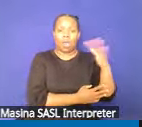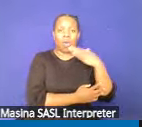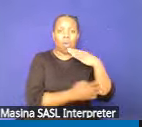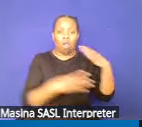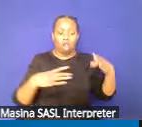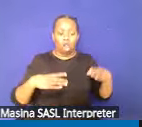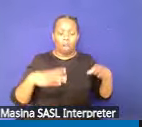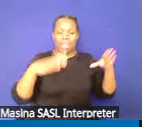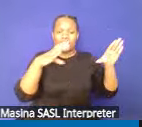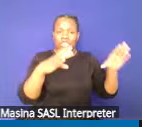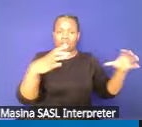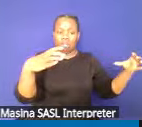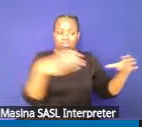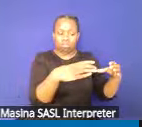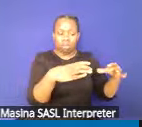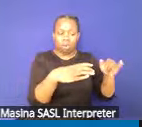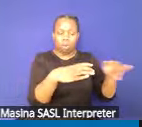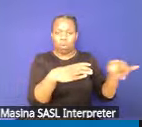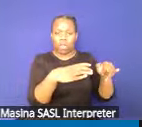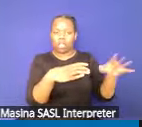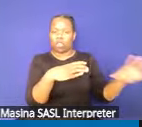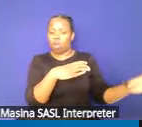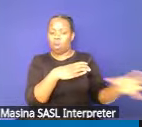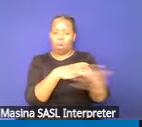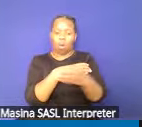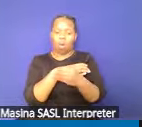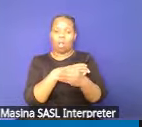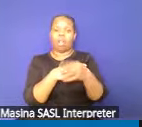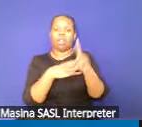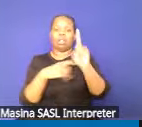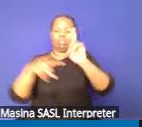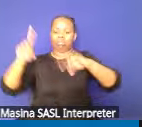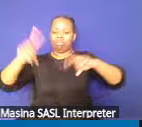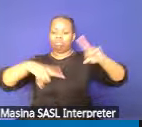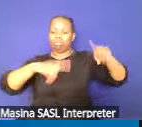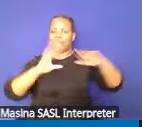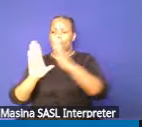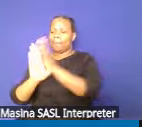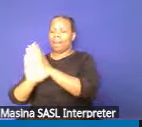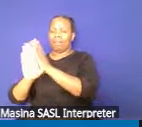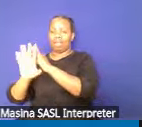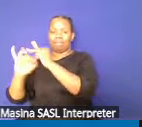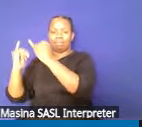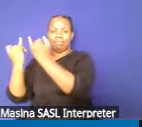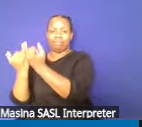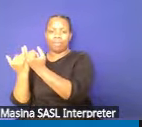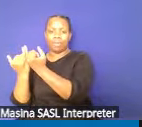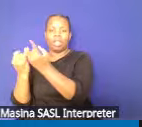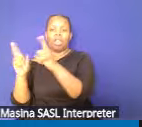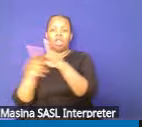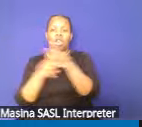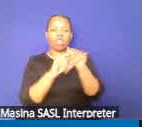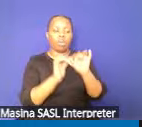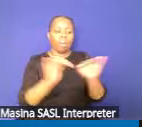the compliance amongst all entities within the private sector as well as the public